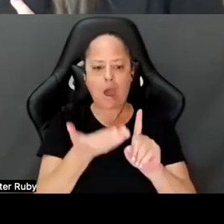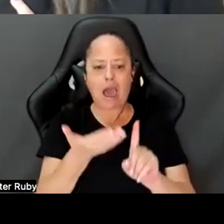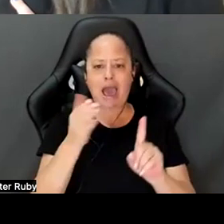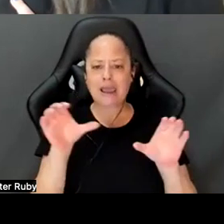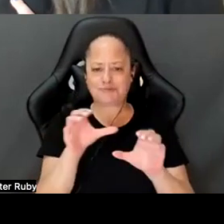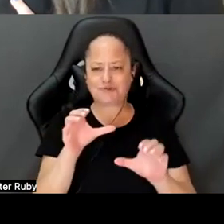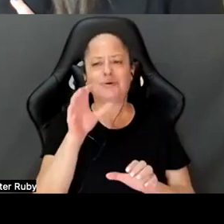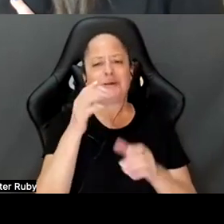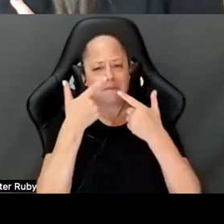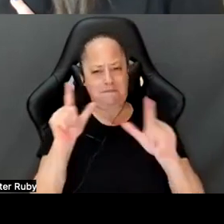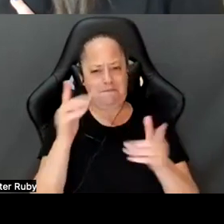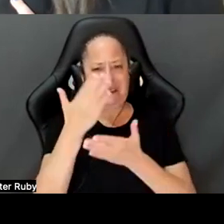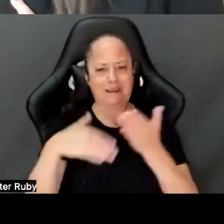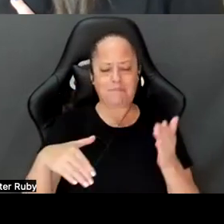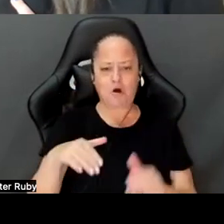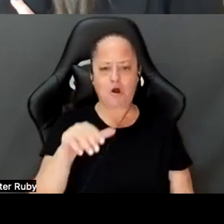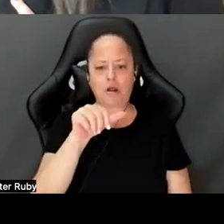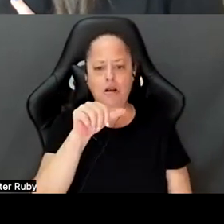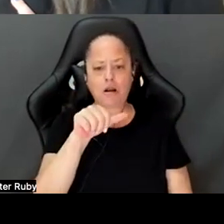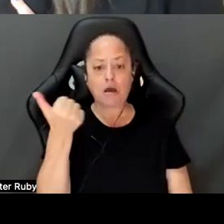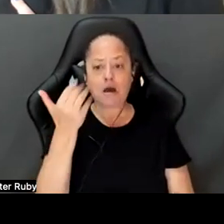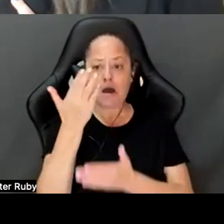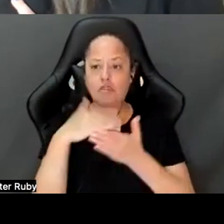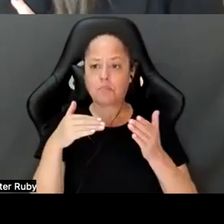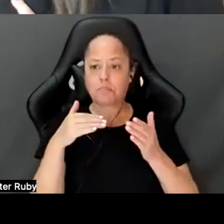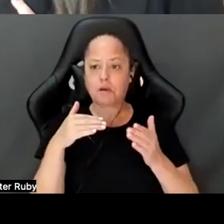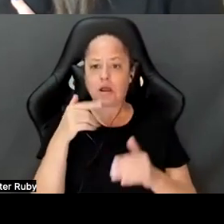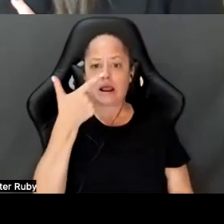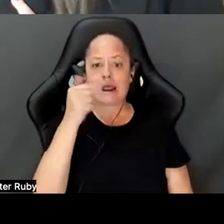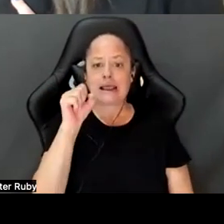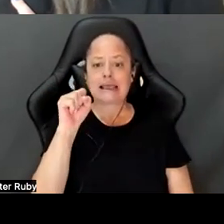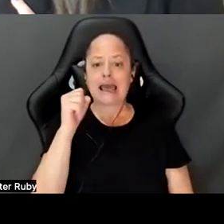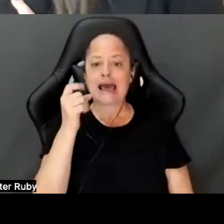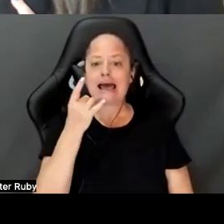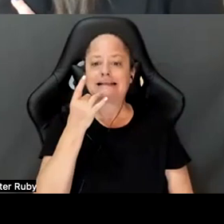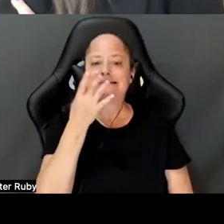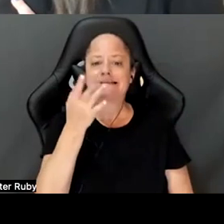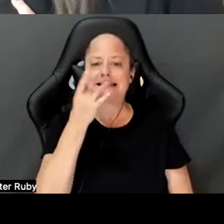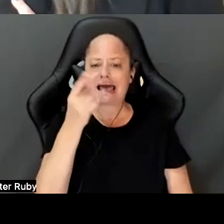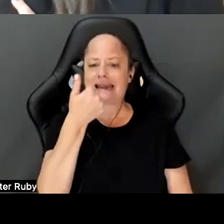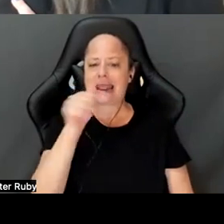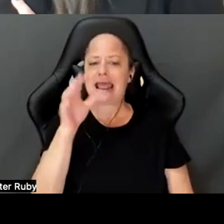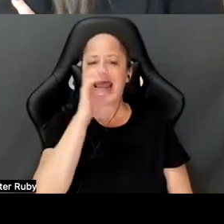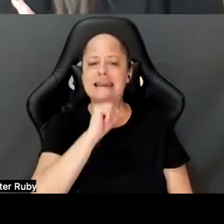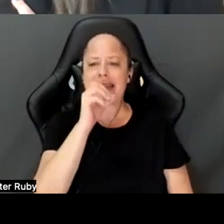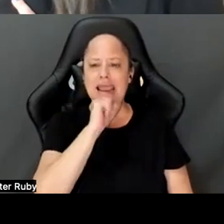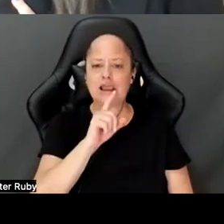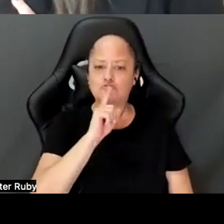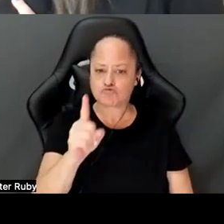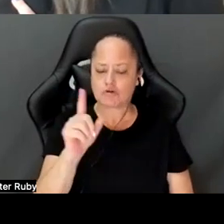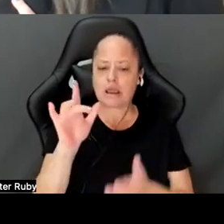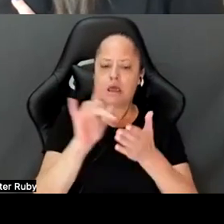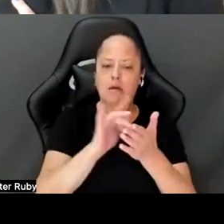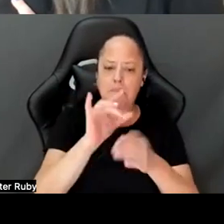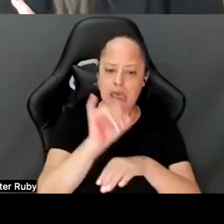that's a big part. And the other part is, Lala, gaslighting at any age is so real. It's real in the medical industry on a